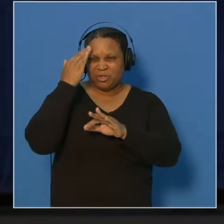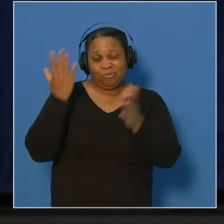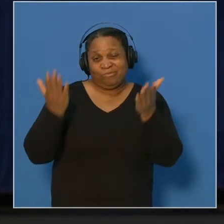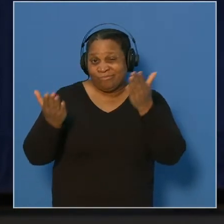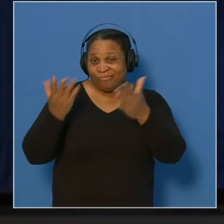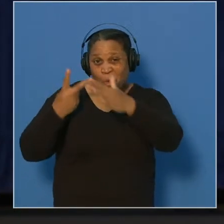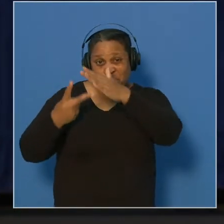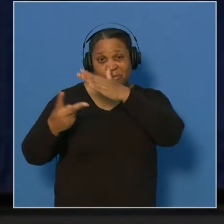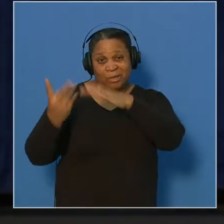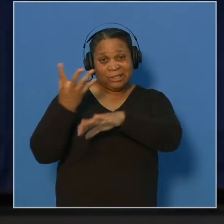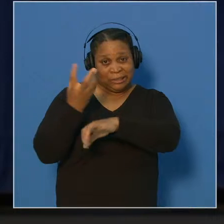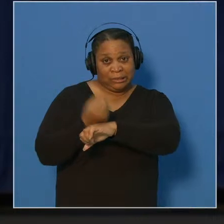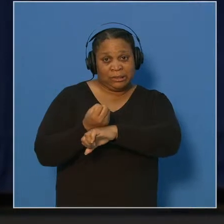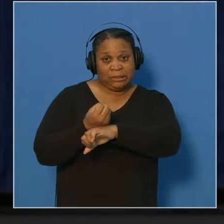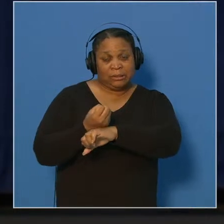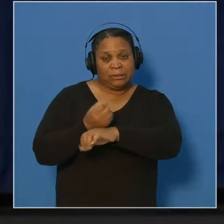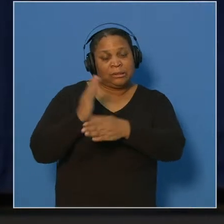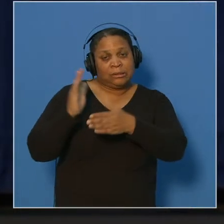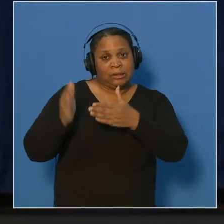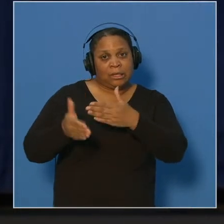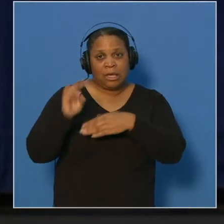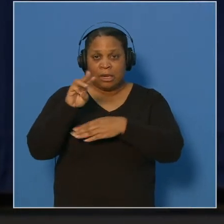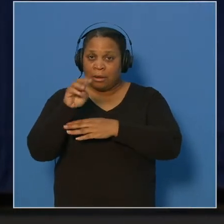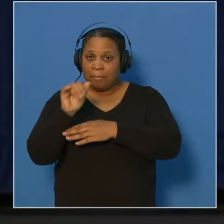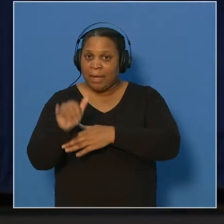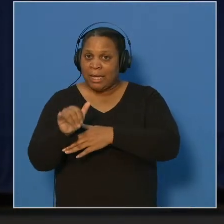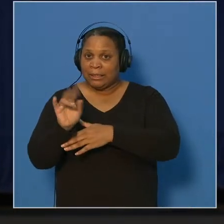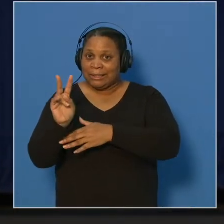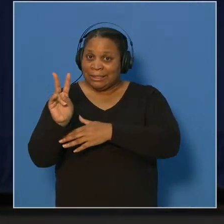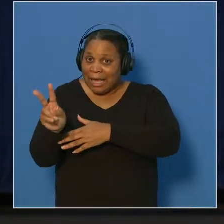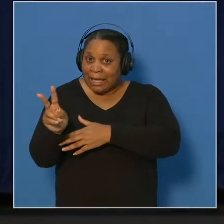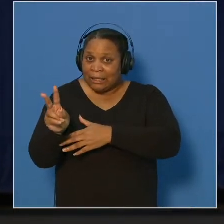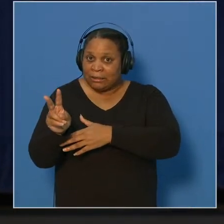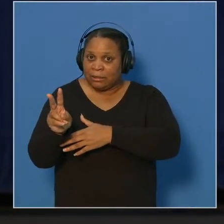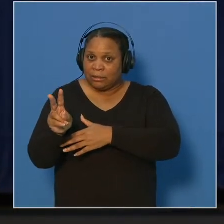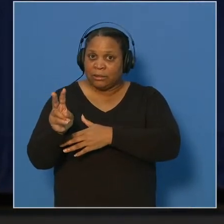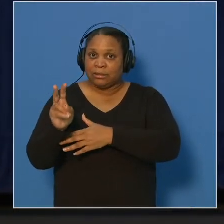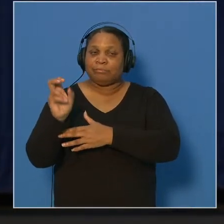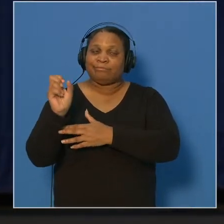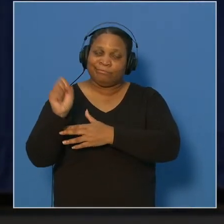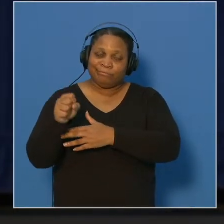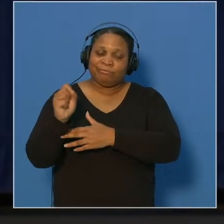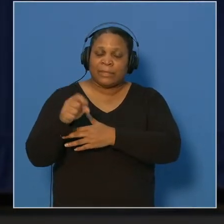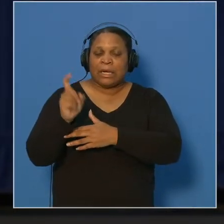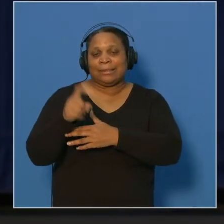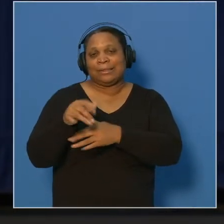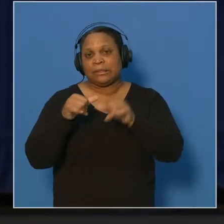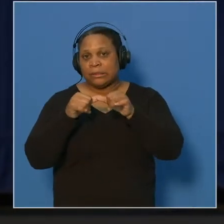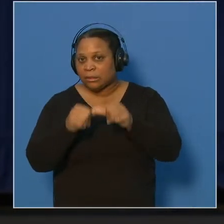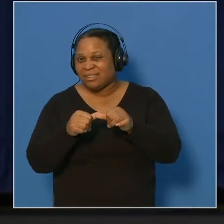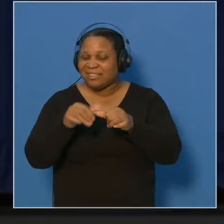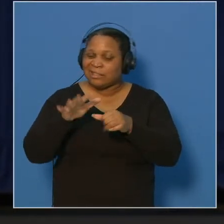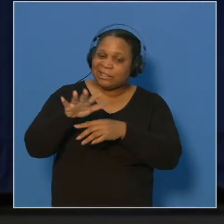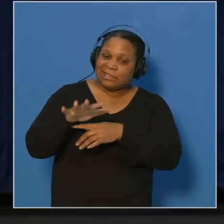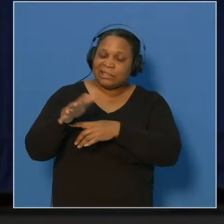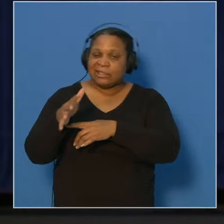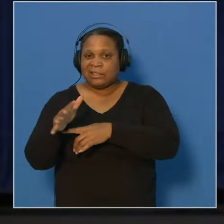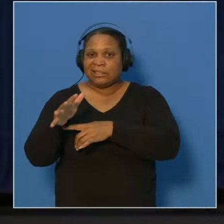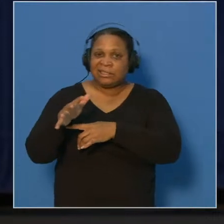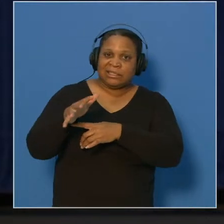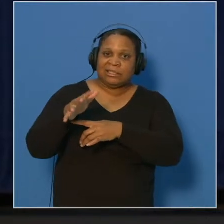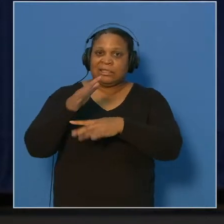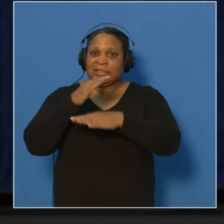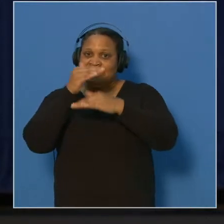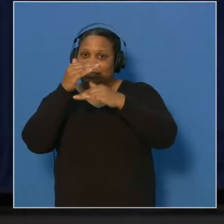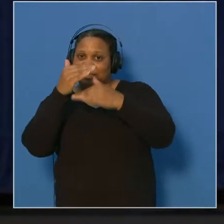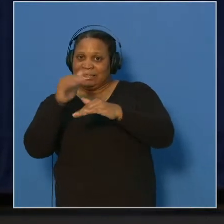that the shelter in place will end on May 2nd, there will be a need to continue some form of restrictions for